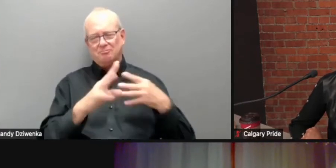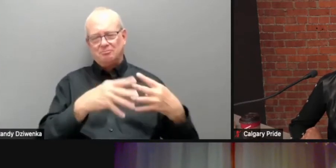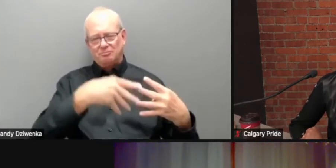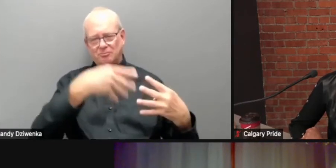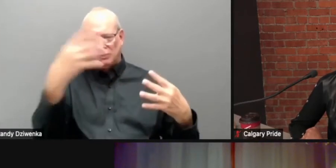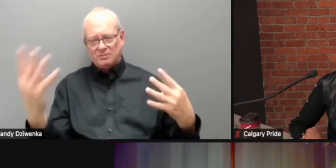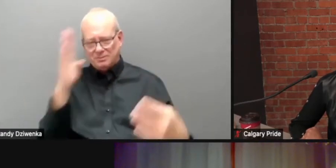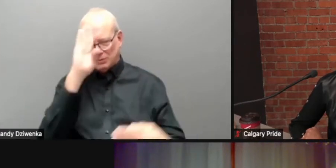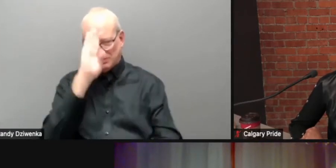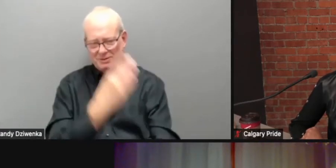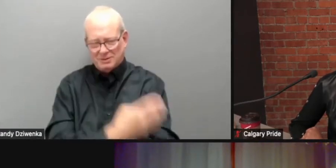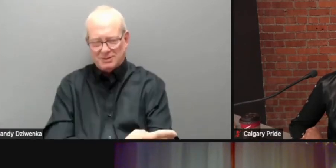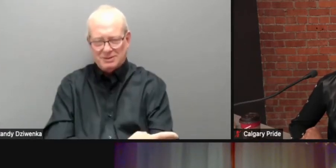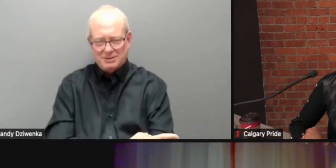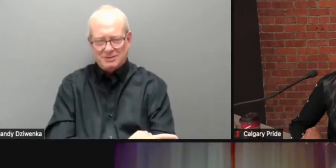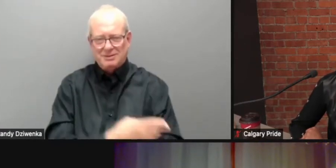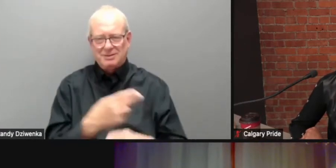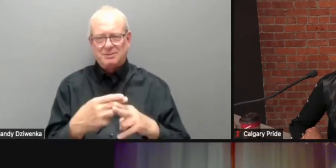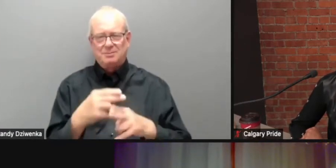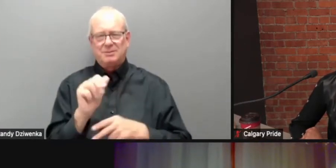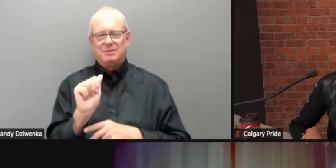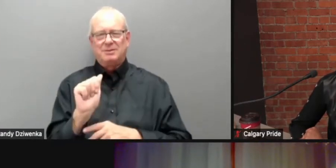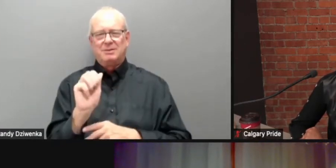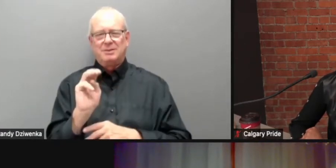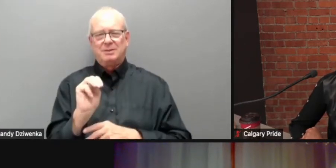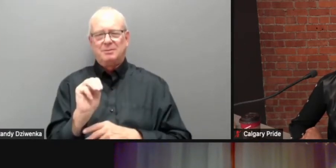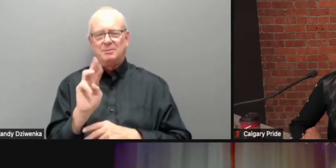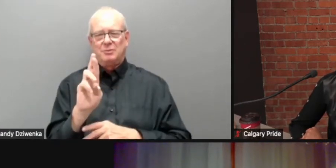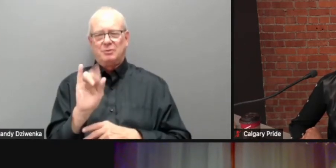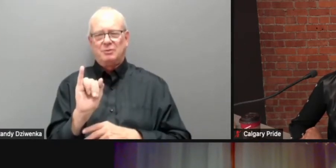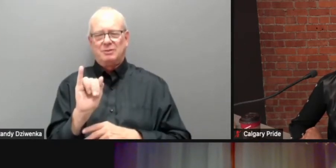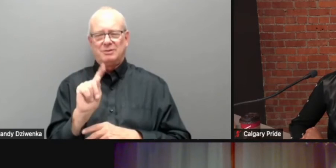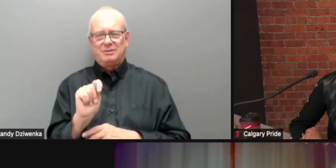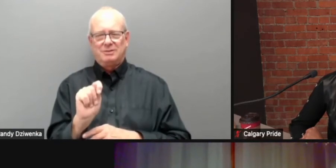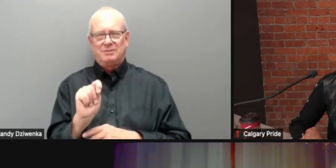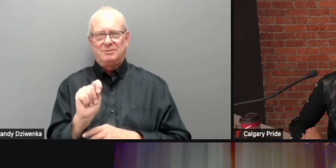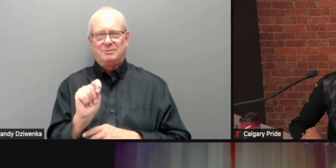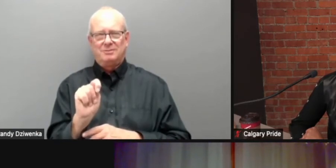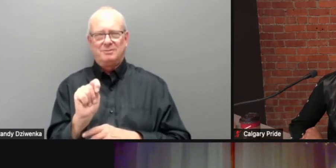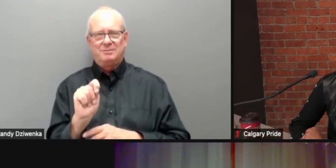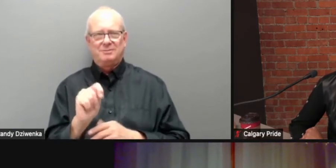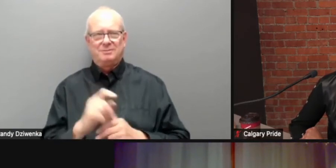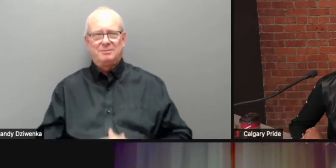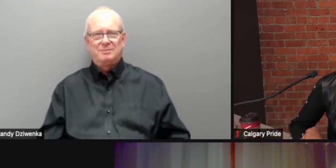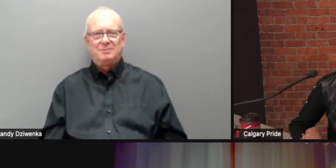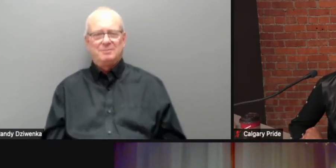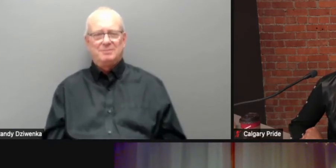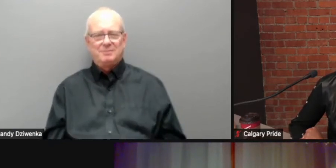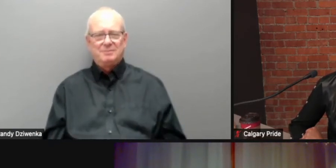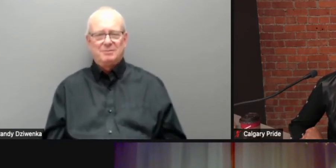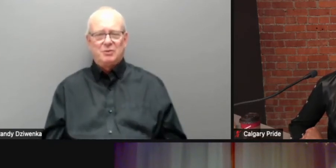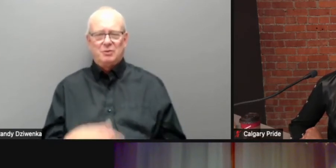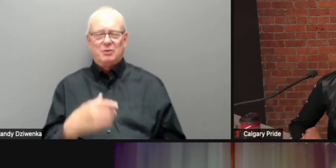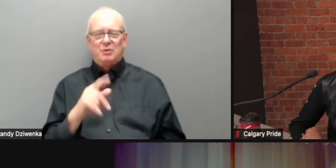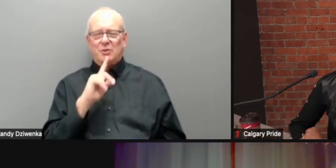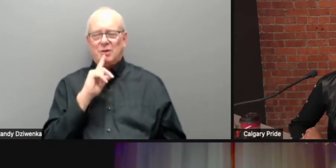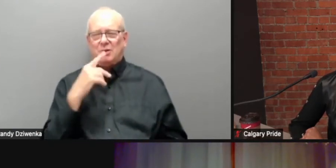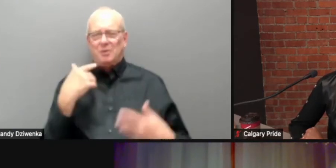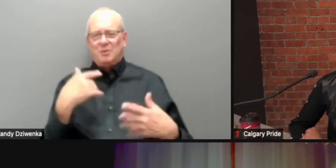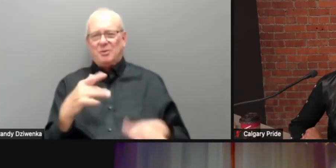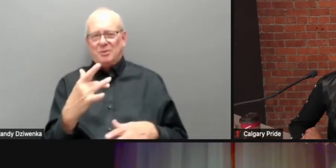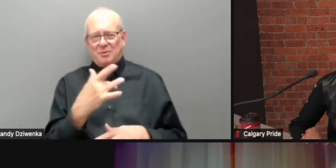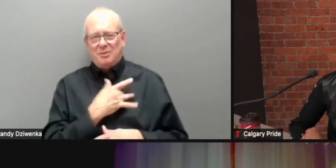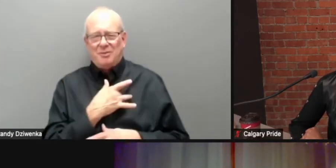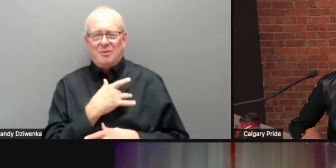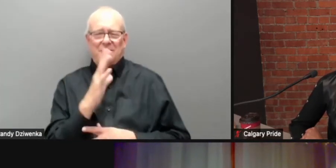journey of acceptance has been chronicled on the show in an incredibly heartwarming and candid manner. This